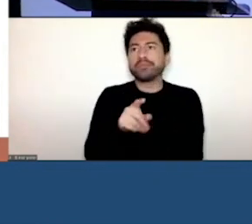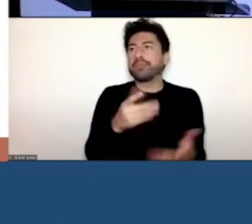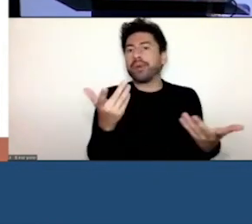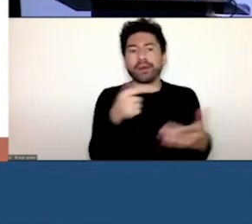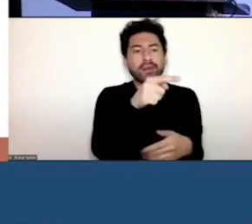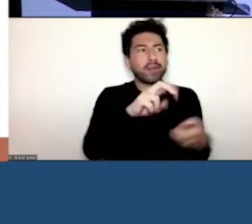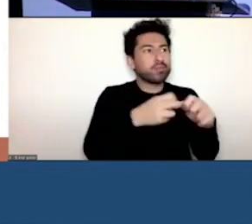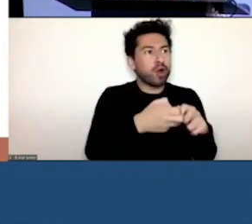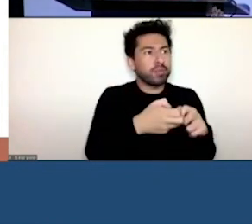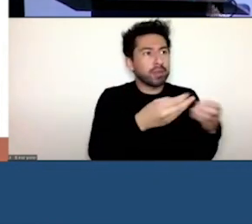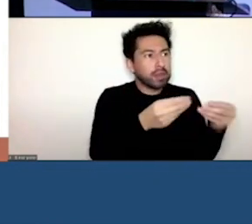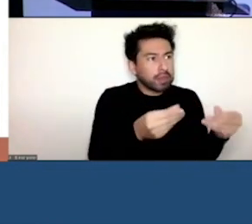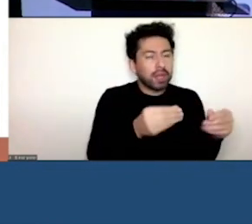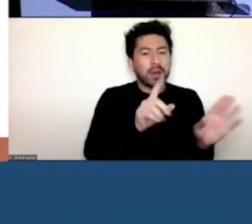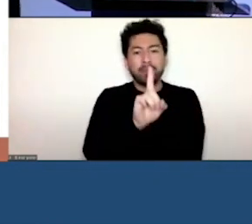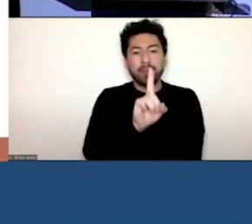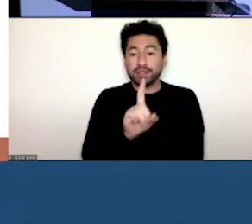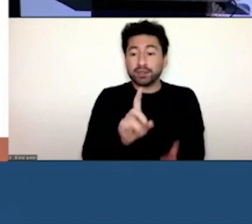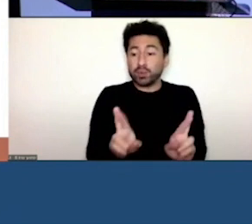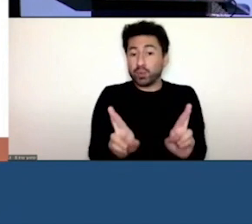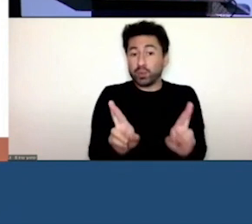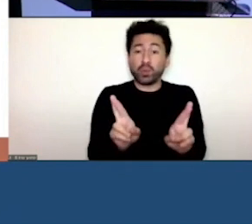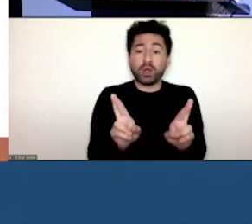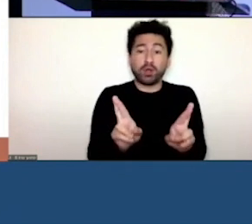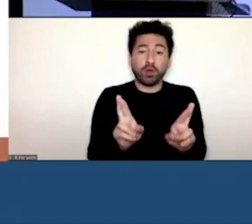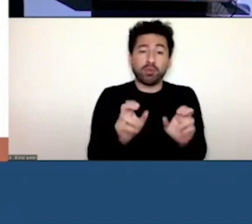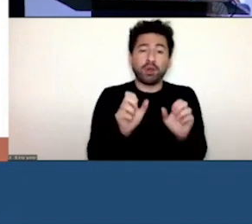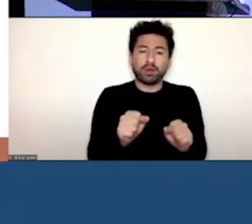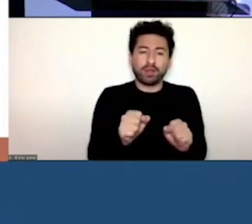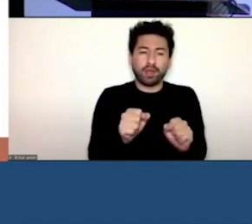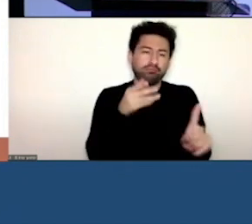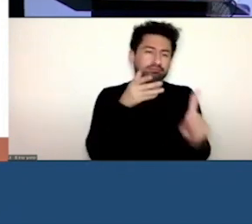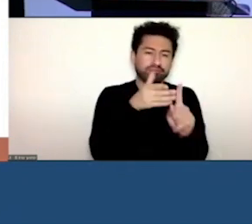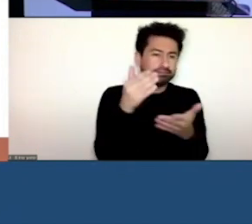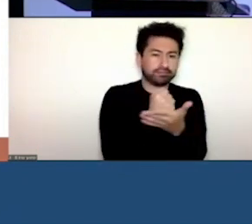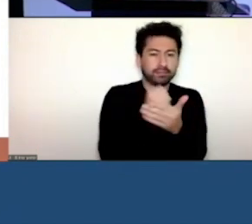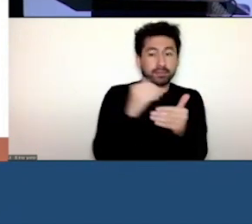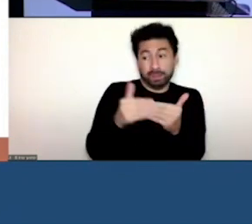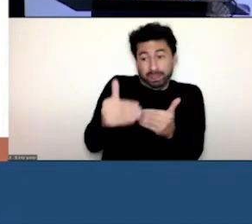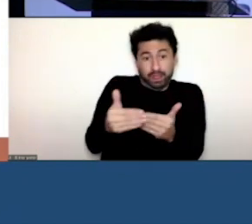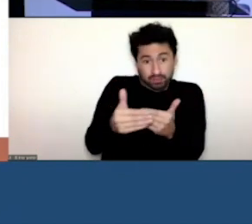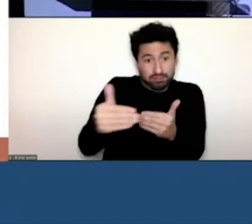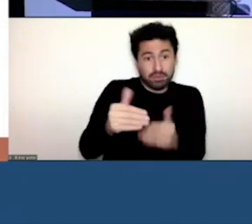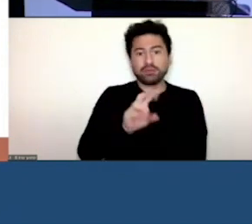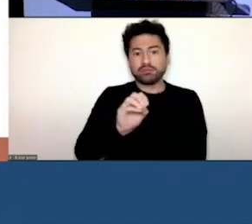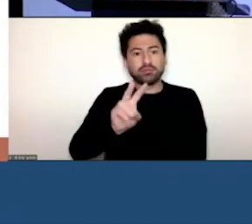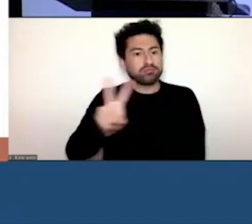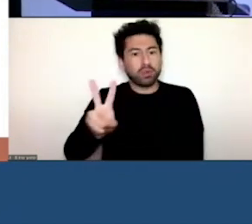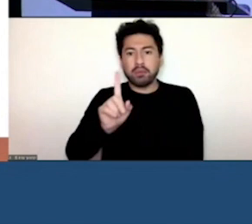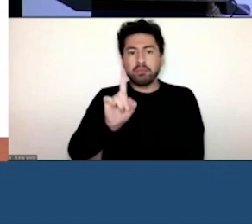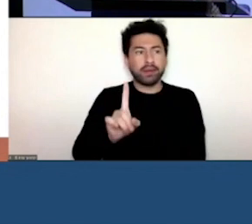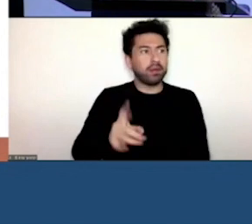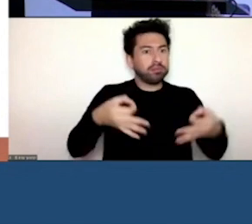problem. And we hope that we can attain the goals of the central banks by 2022, but nothing